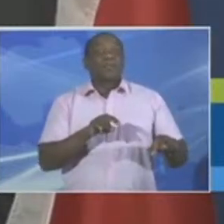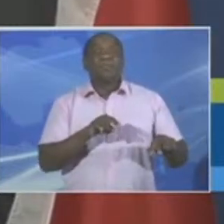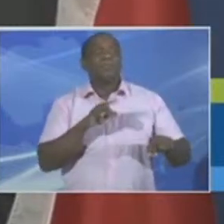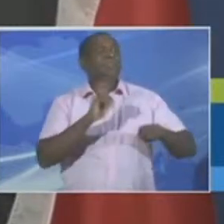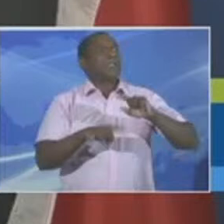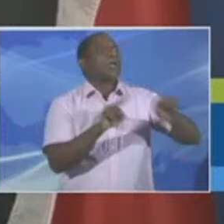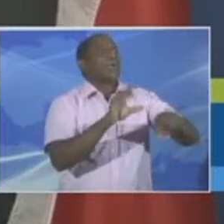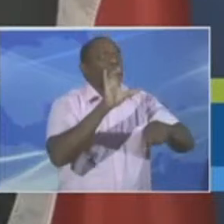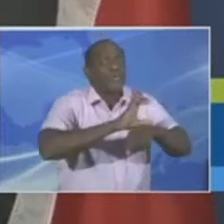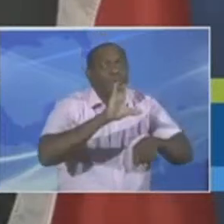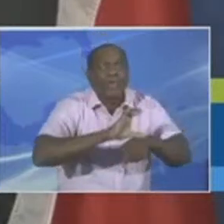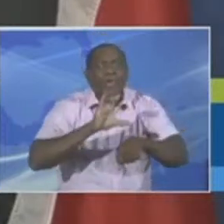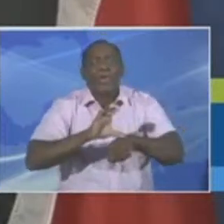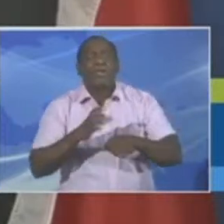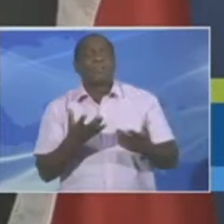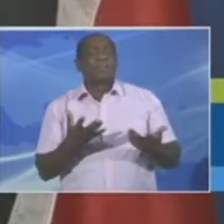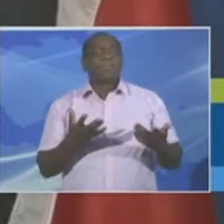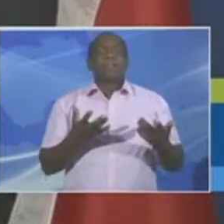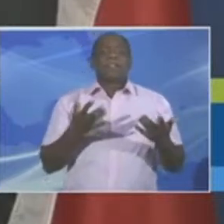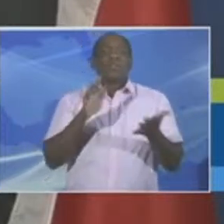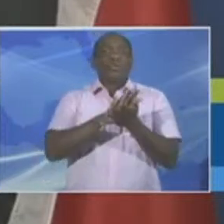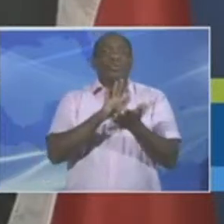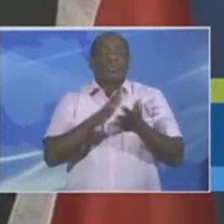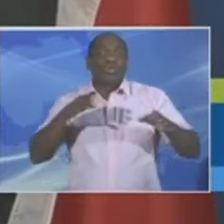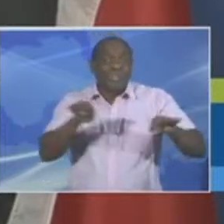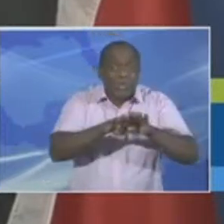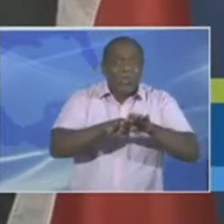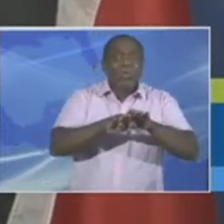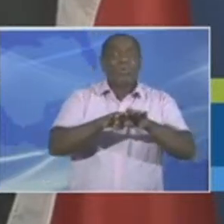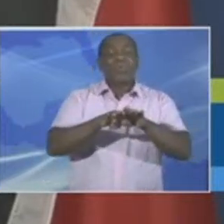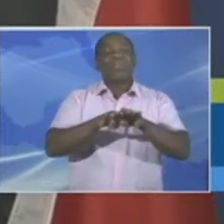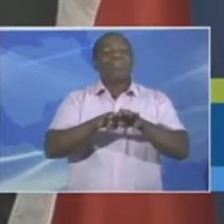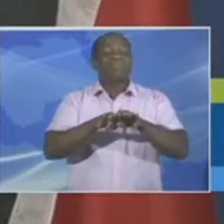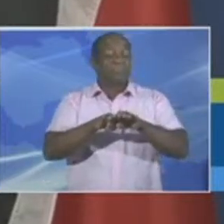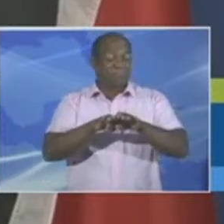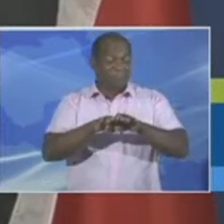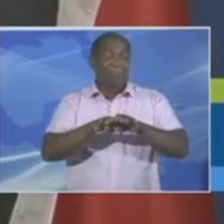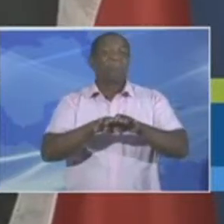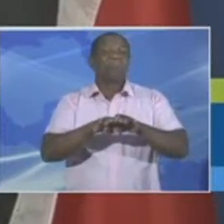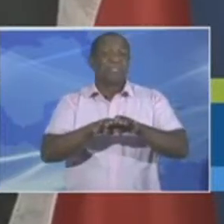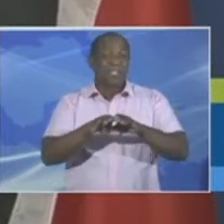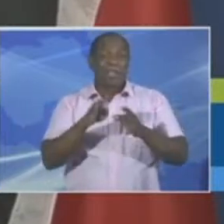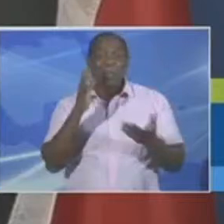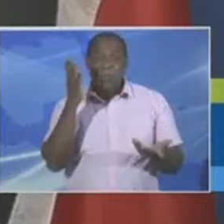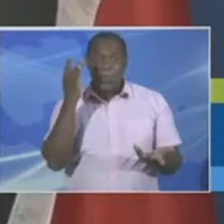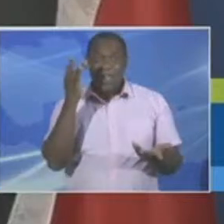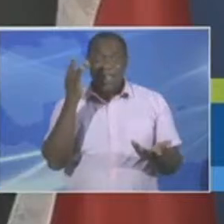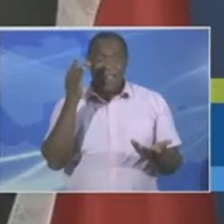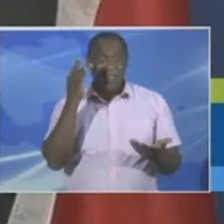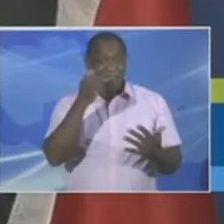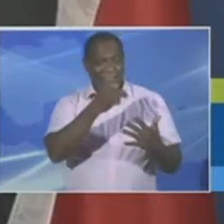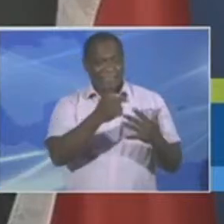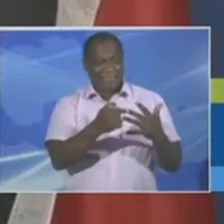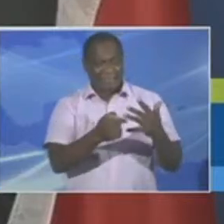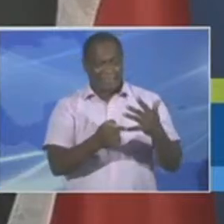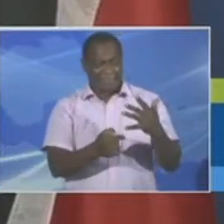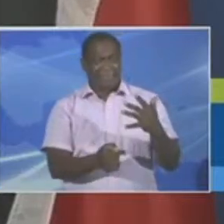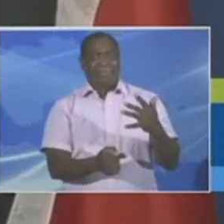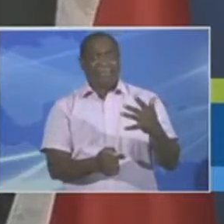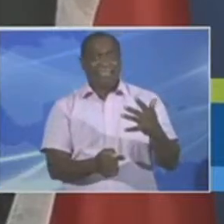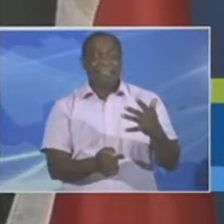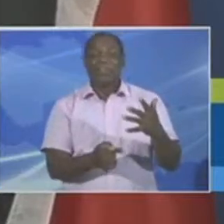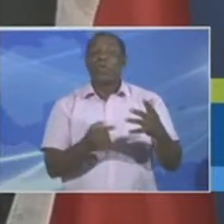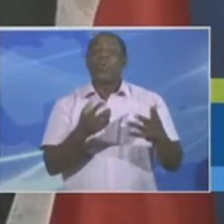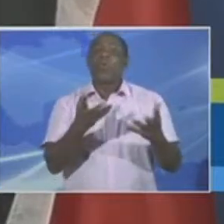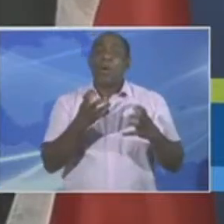go to church. We shut our schools down. And these were all the things we did to ensure